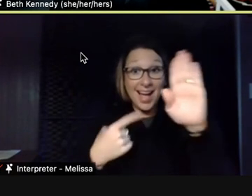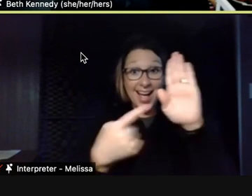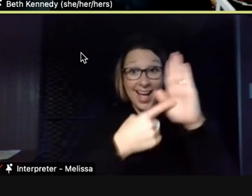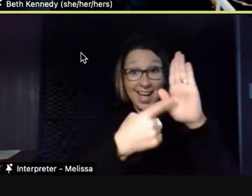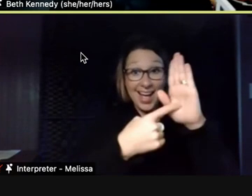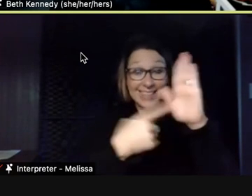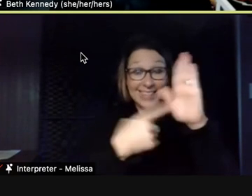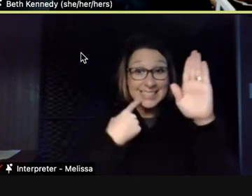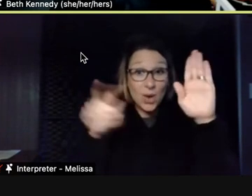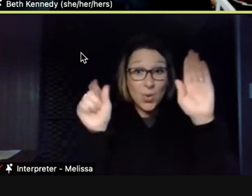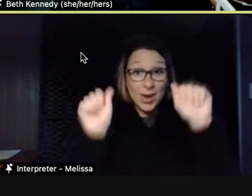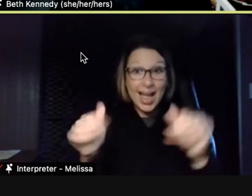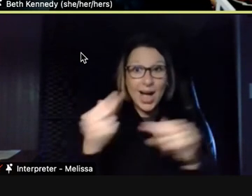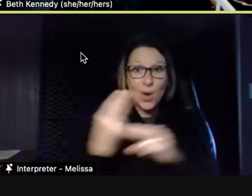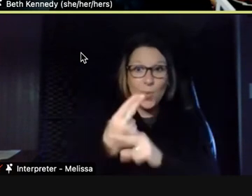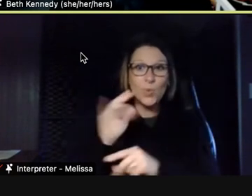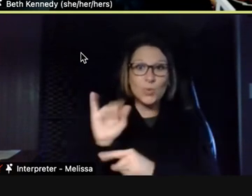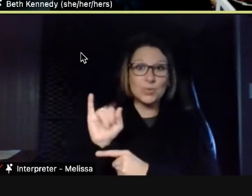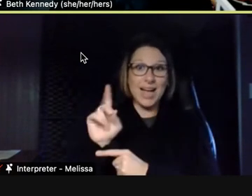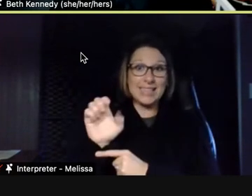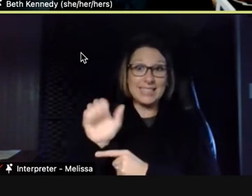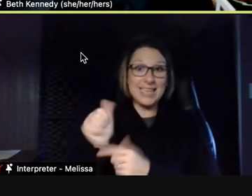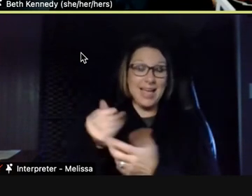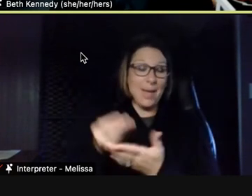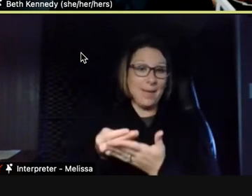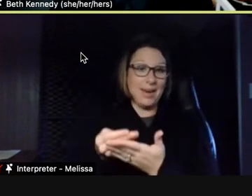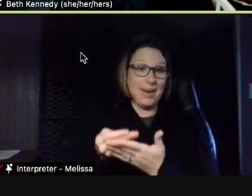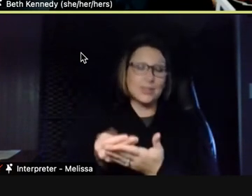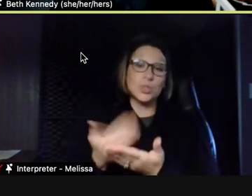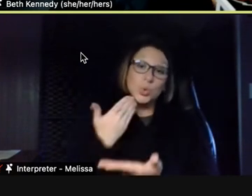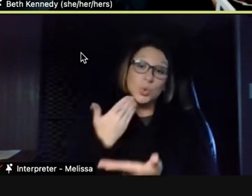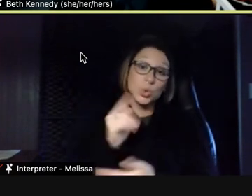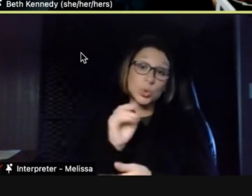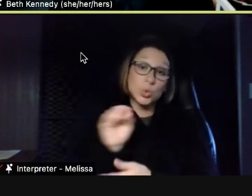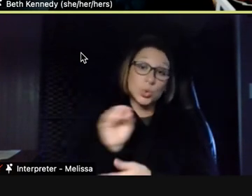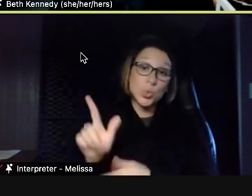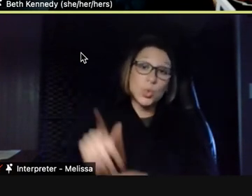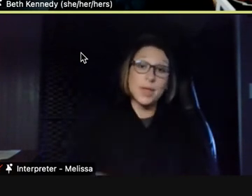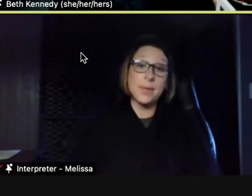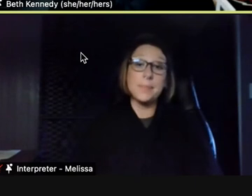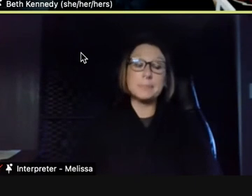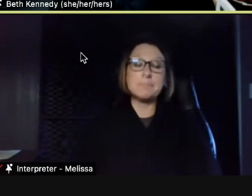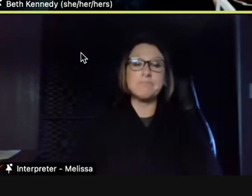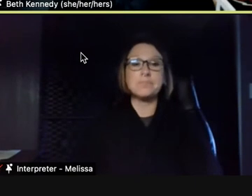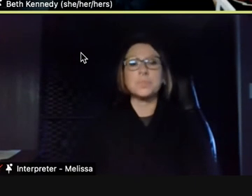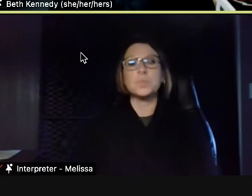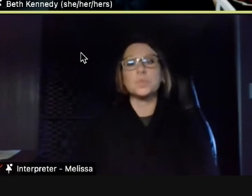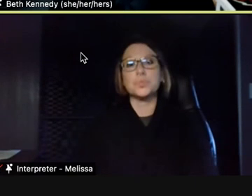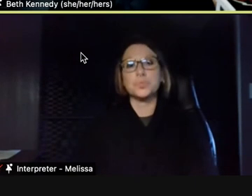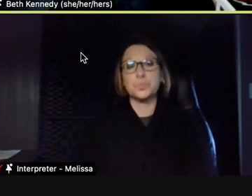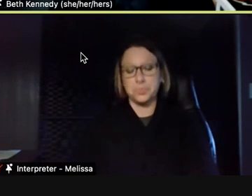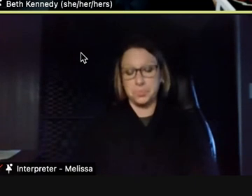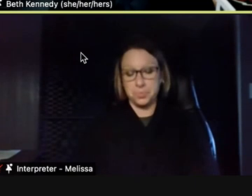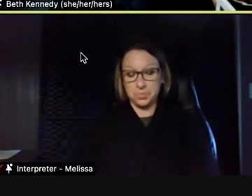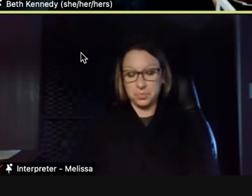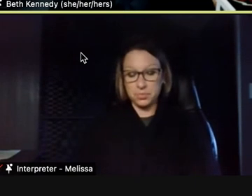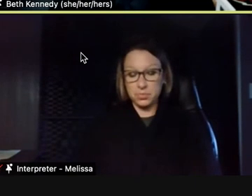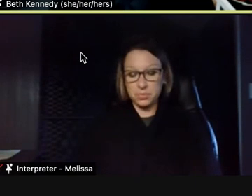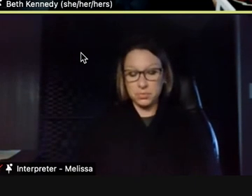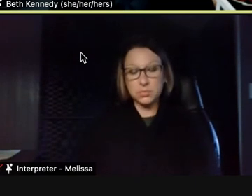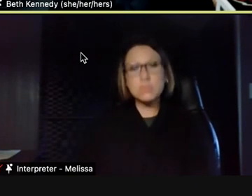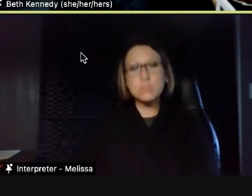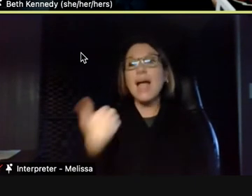here. So that's a good tool. Then there are some federal laws that